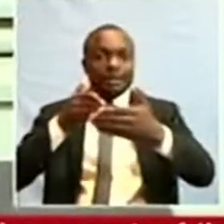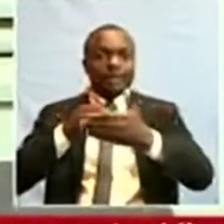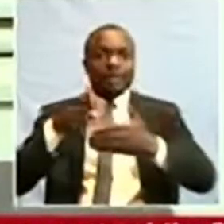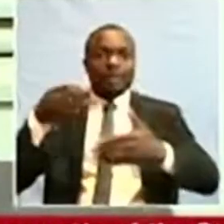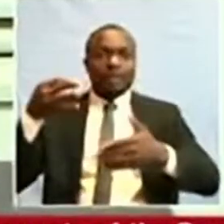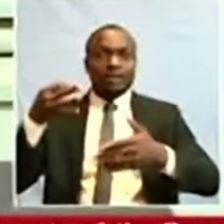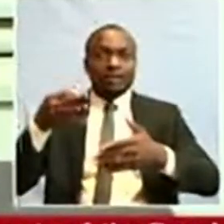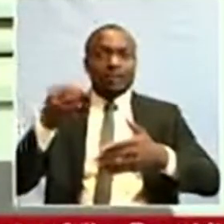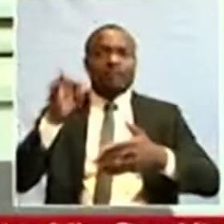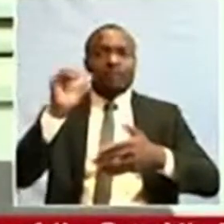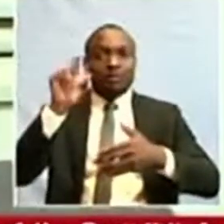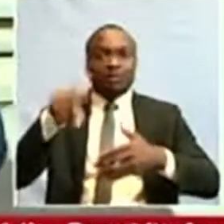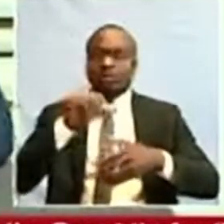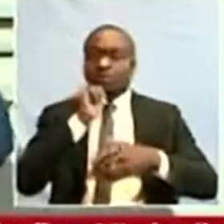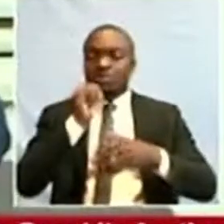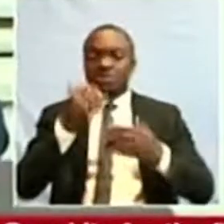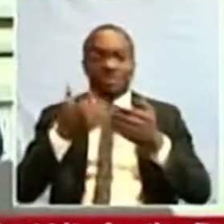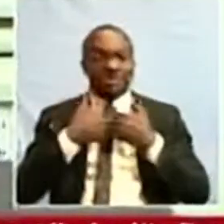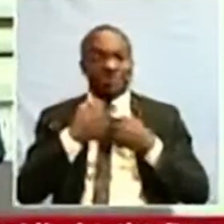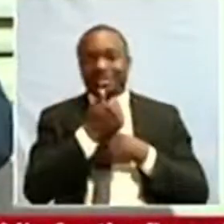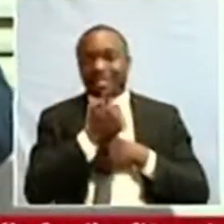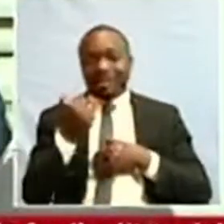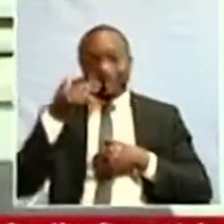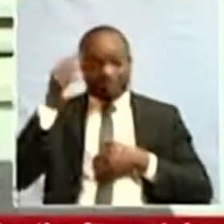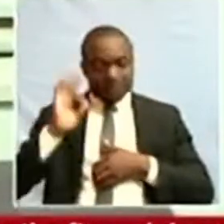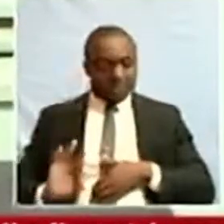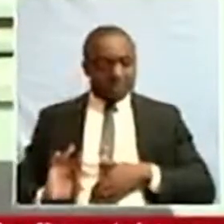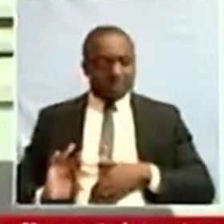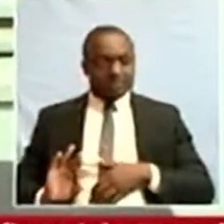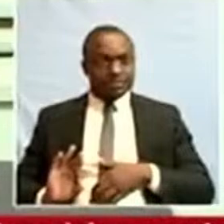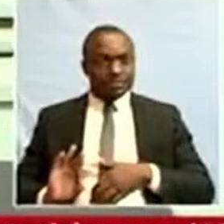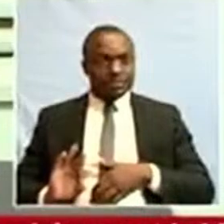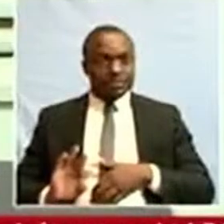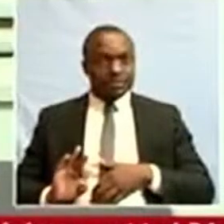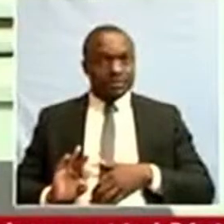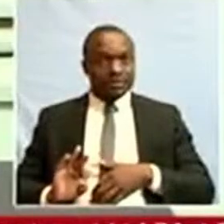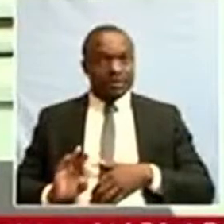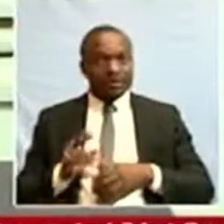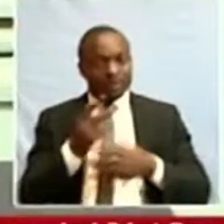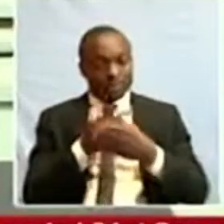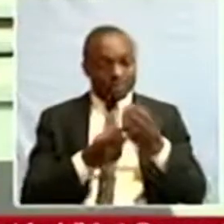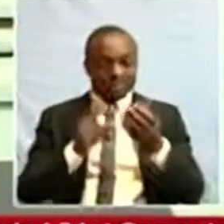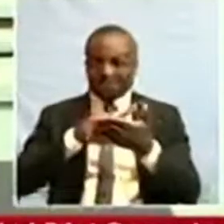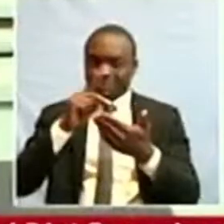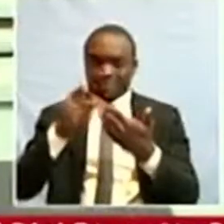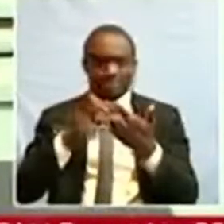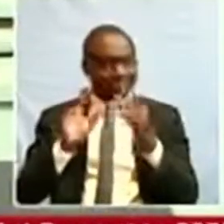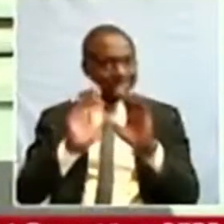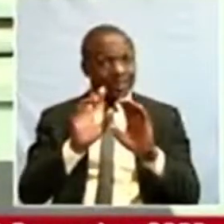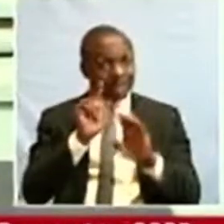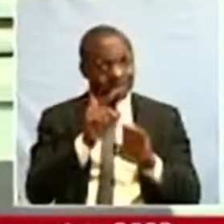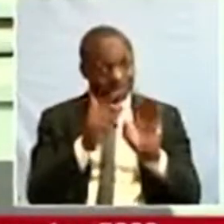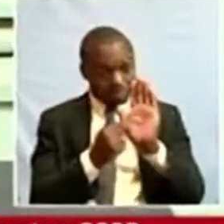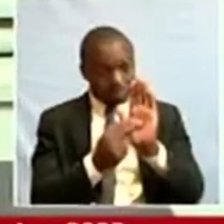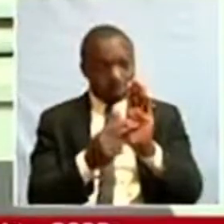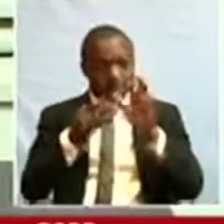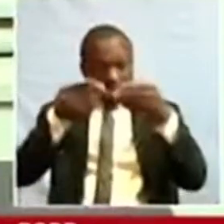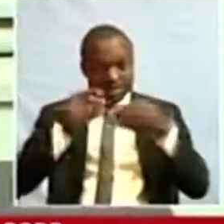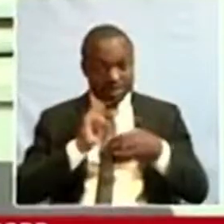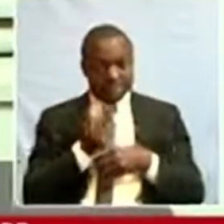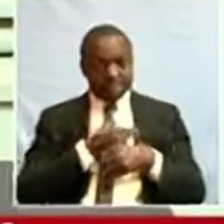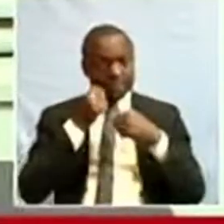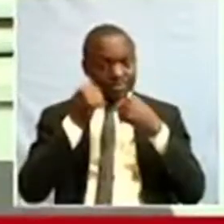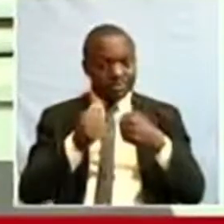a single name, a single beneficiary that happened to be on both programs. So that shows and has given us the confidence